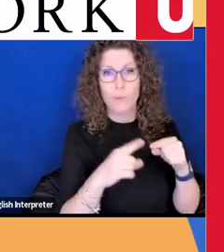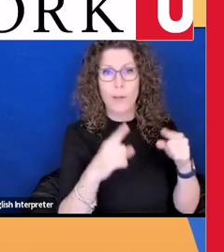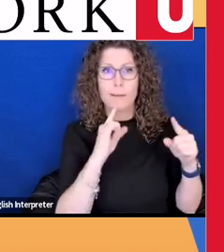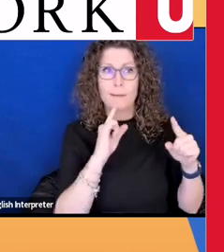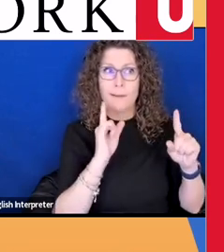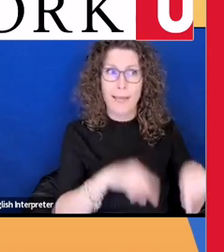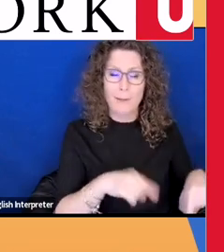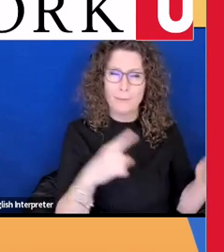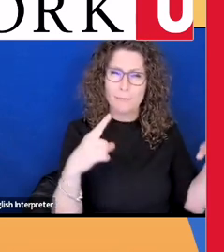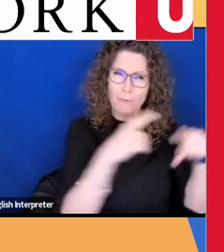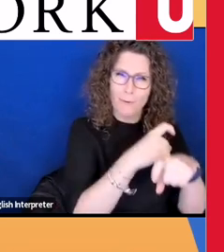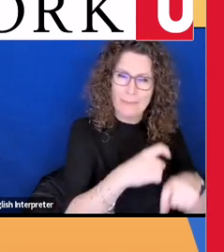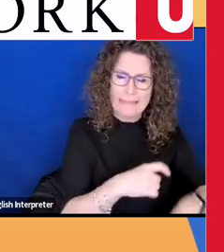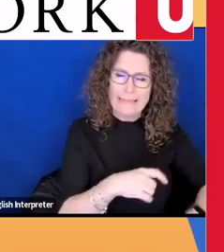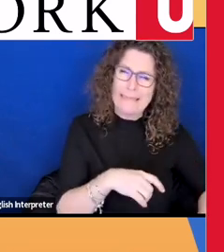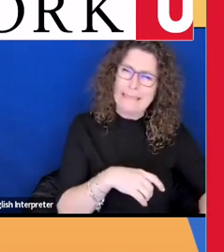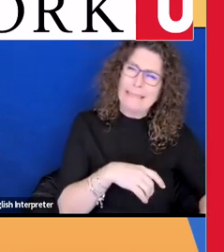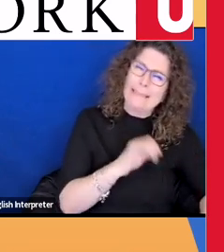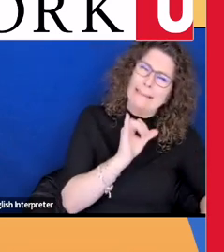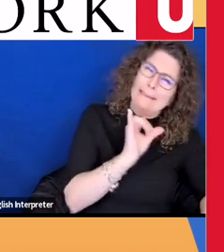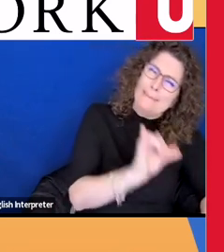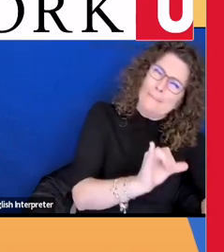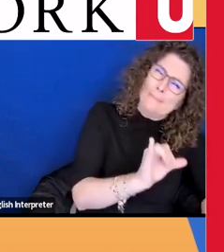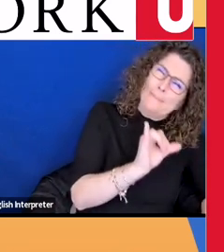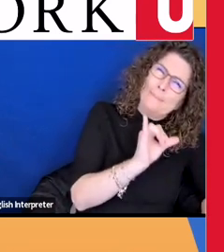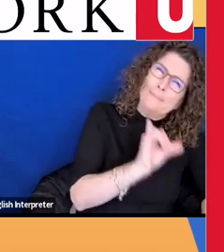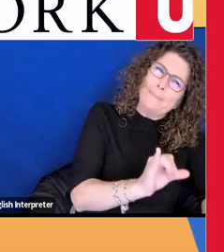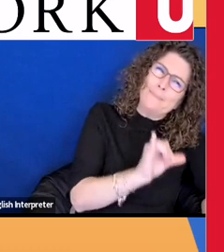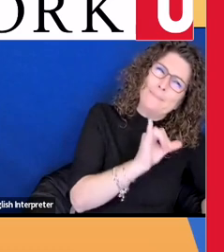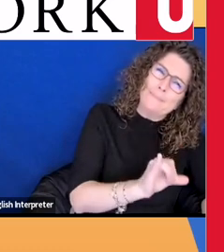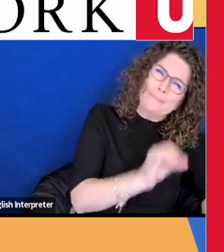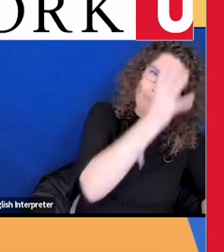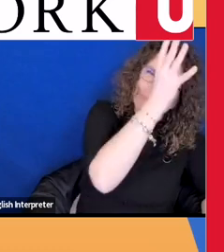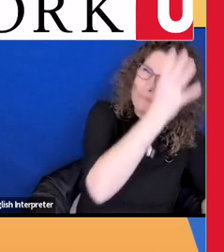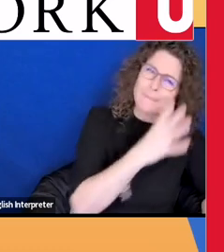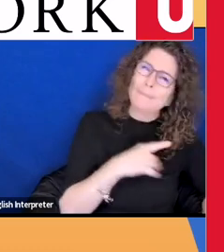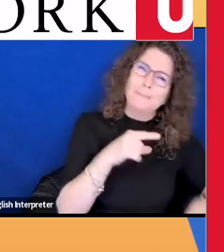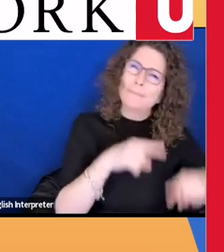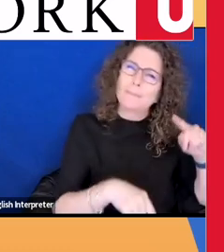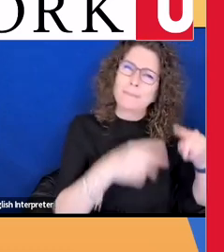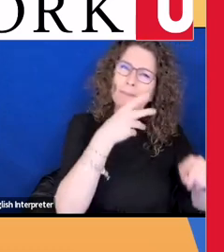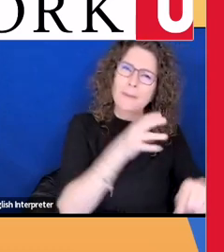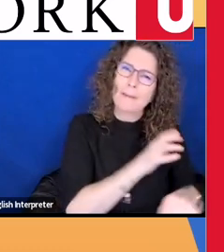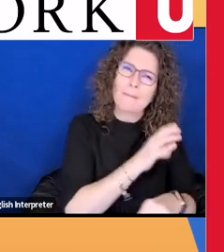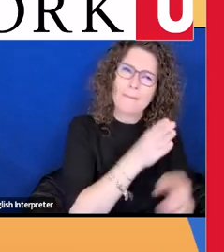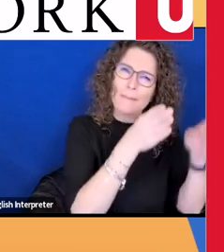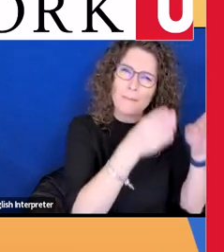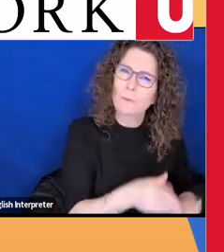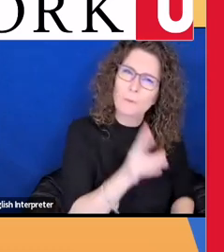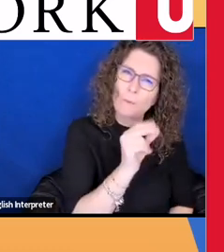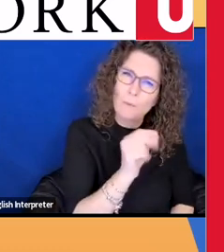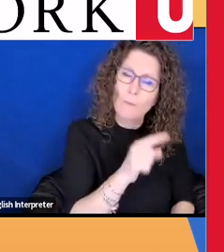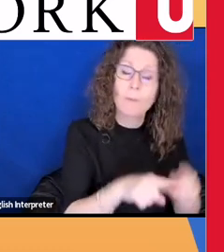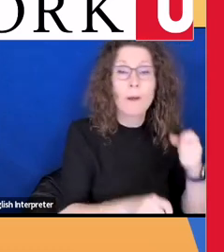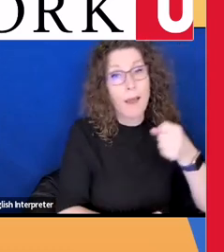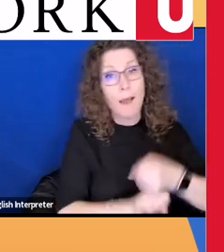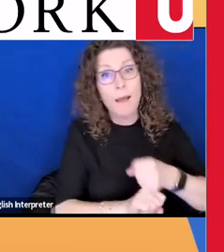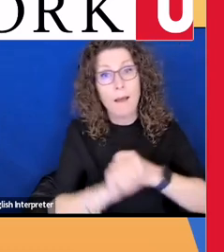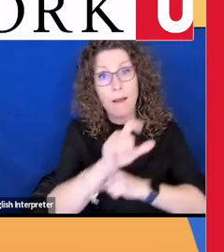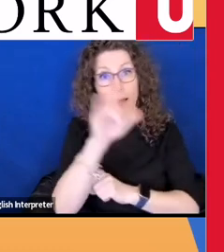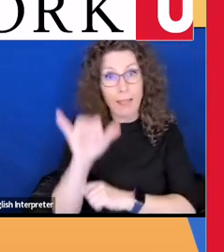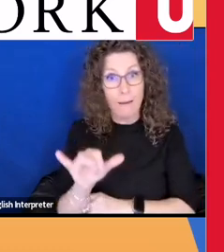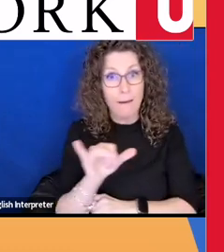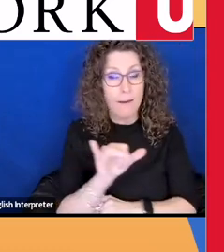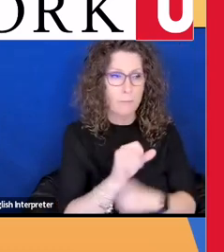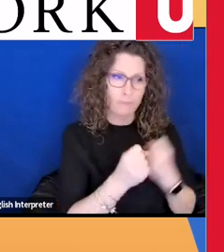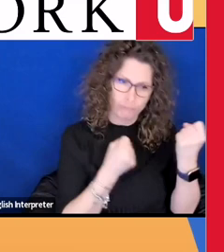could not be feminists, she explained, but men could be allies of feminism. They can stand by women and